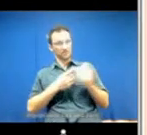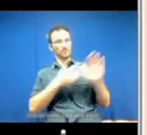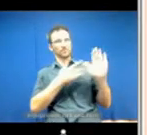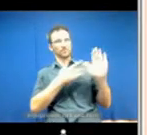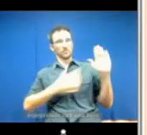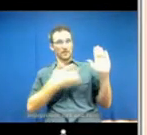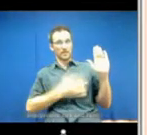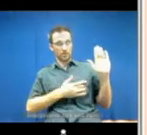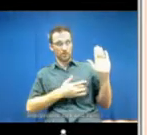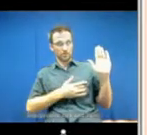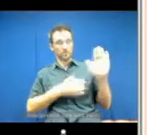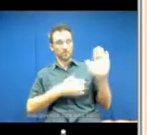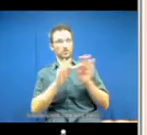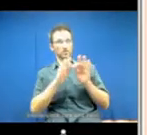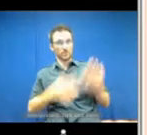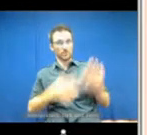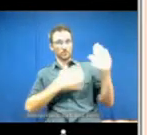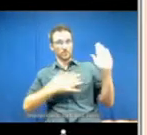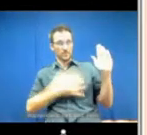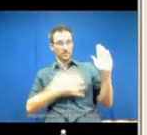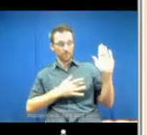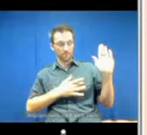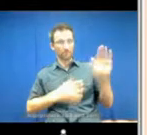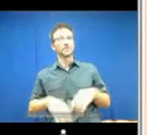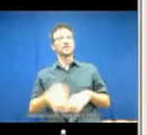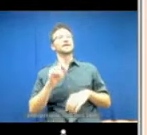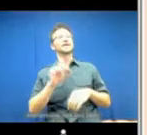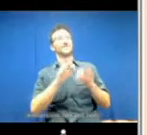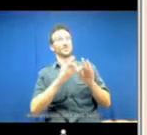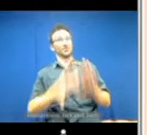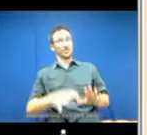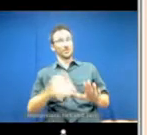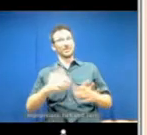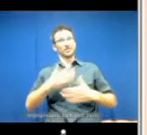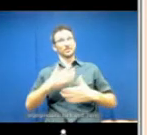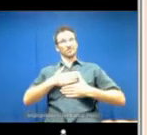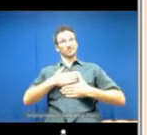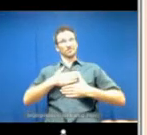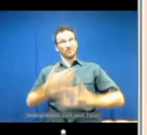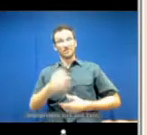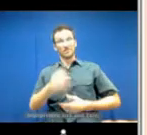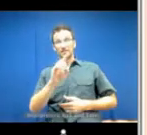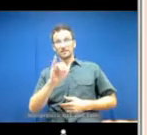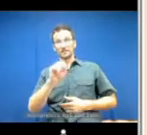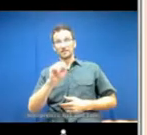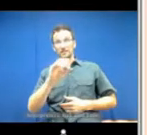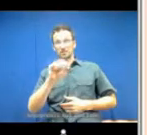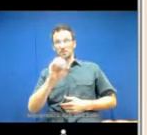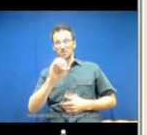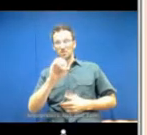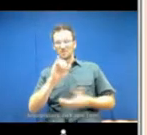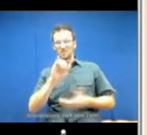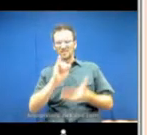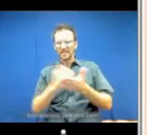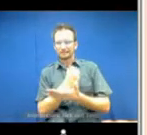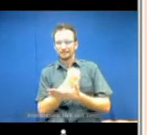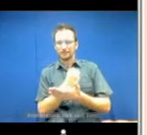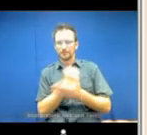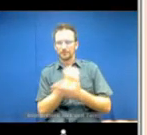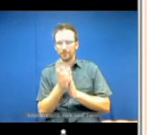At that time, if the interpreter has disclosures, that's when they should be put on the record.